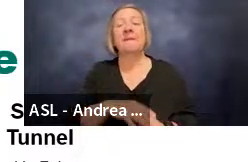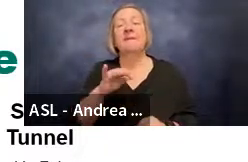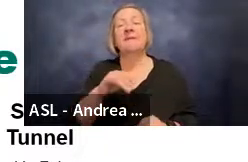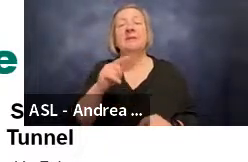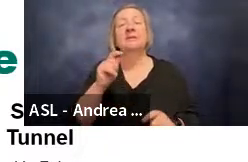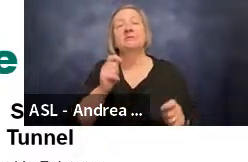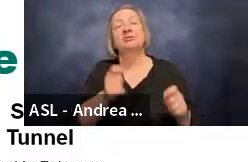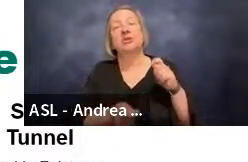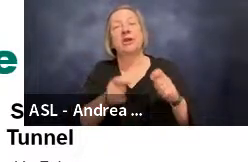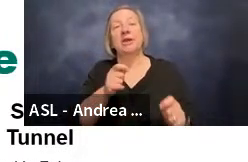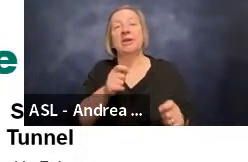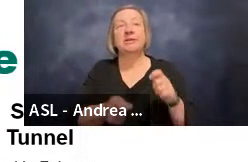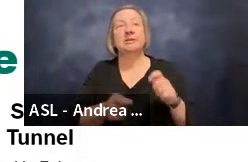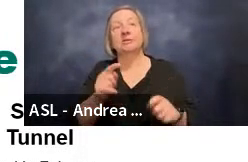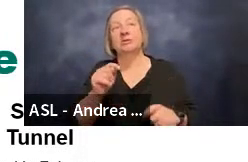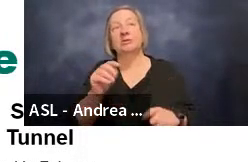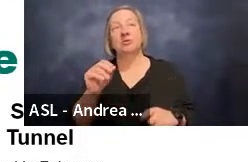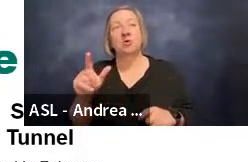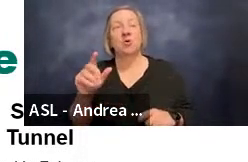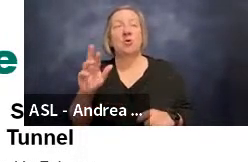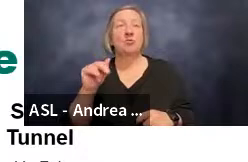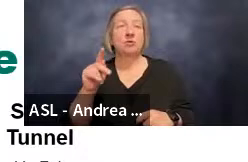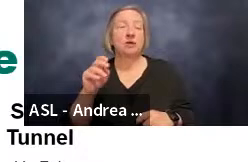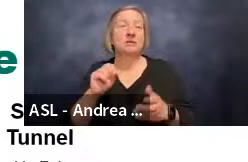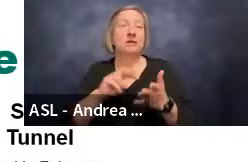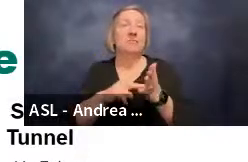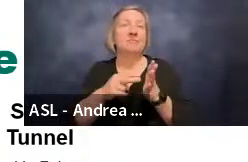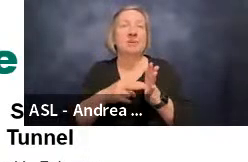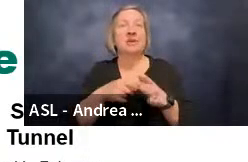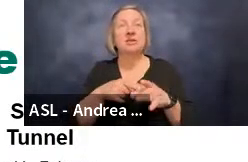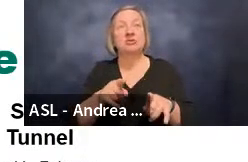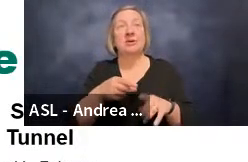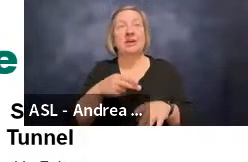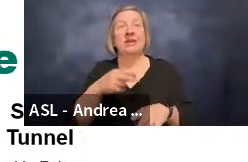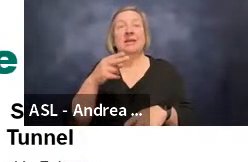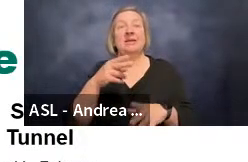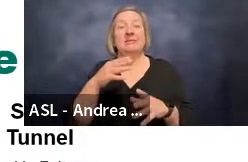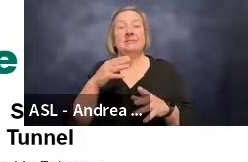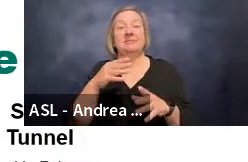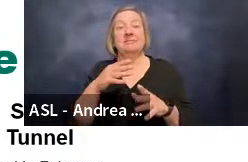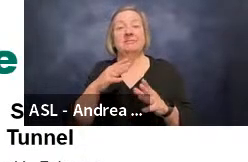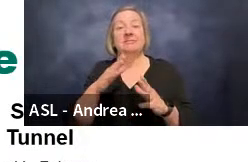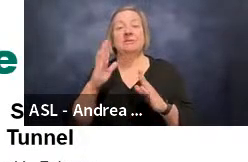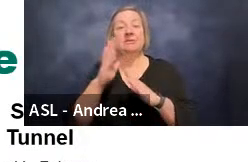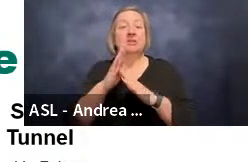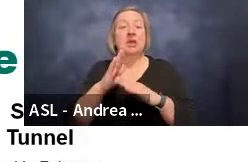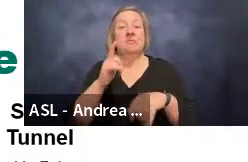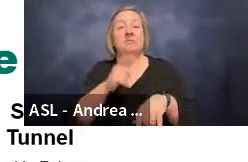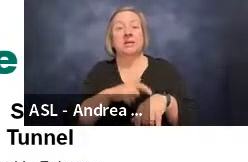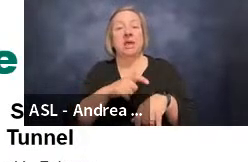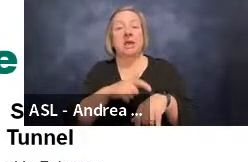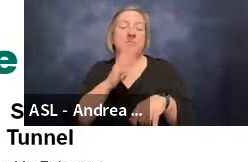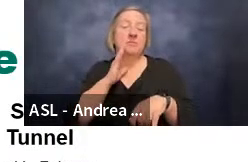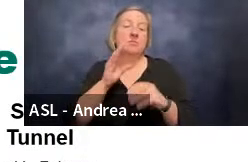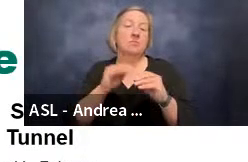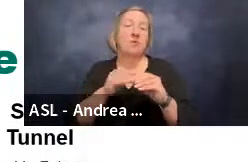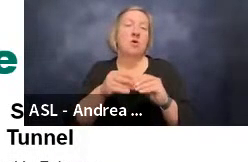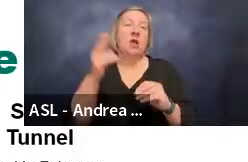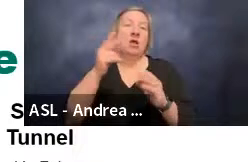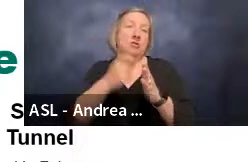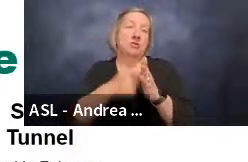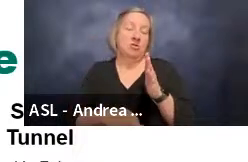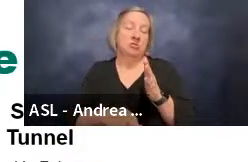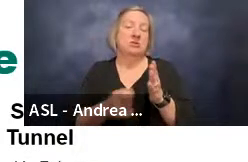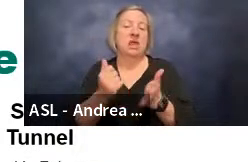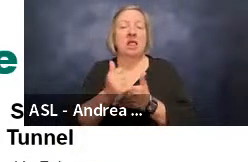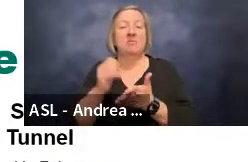rates on it, meaning the toll rates are higher during the peak hours to help manage traffic. So if